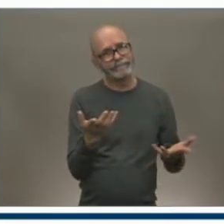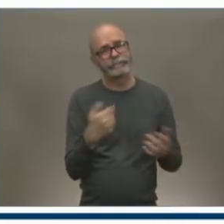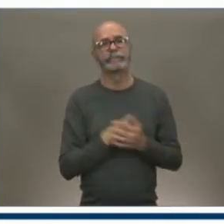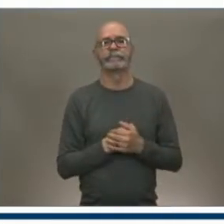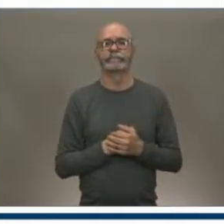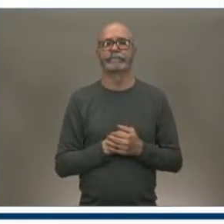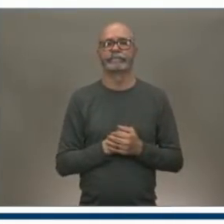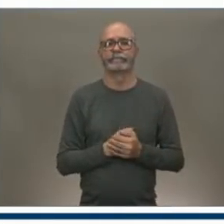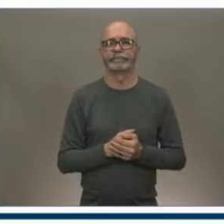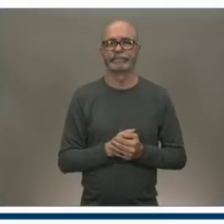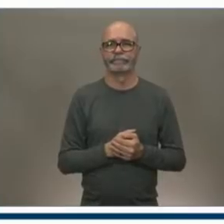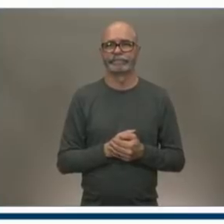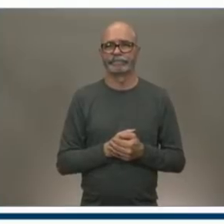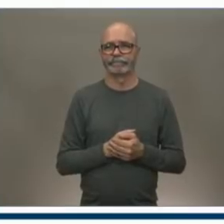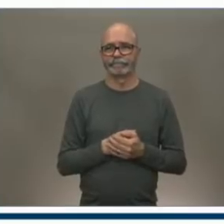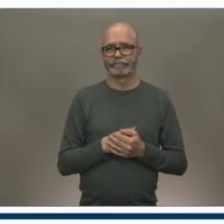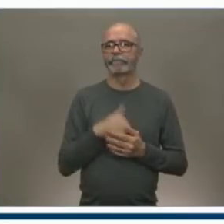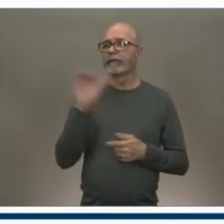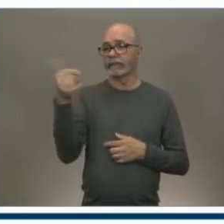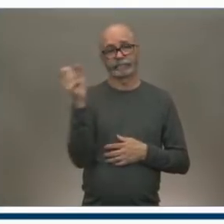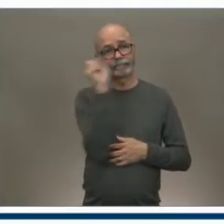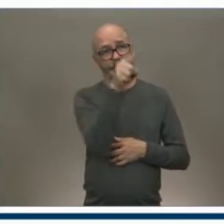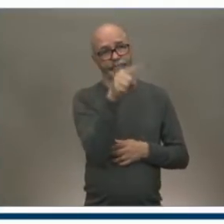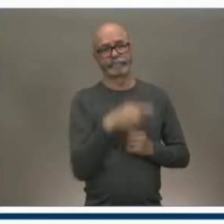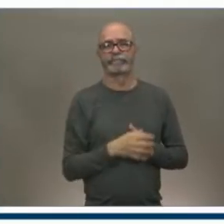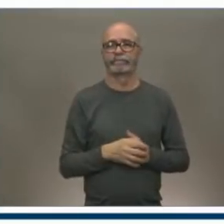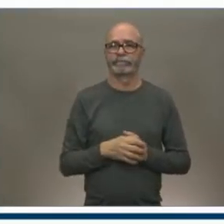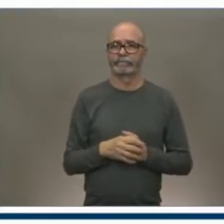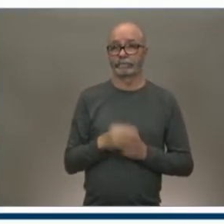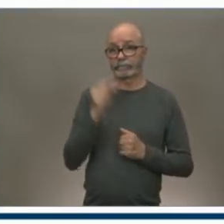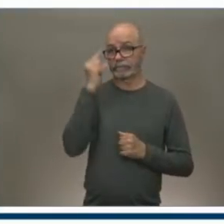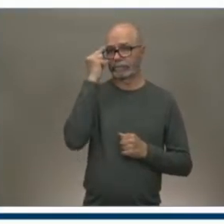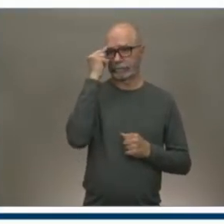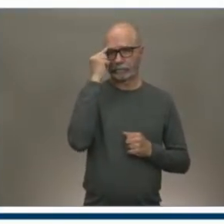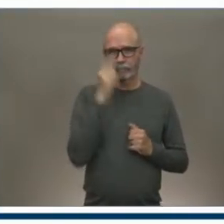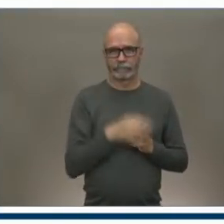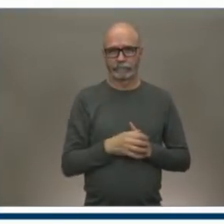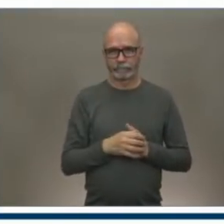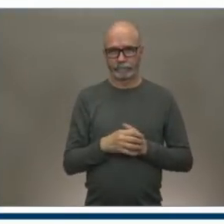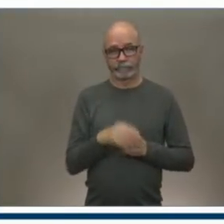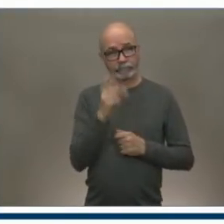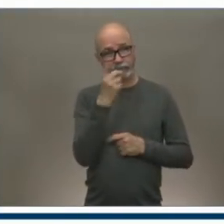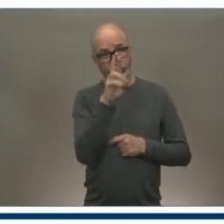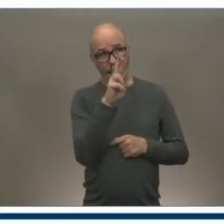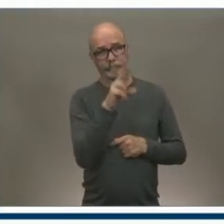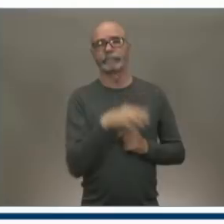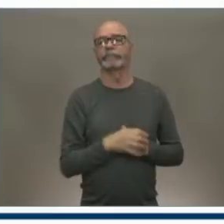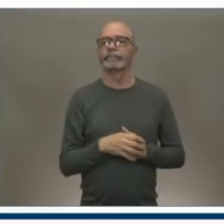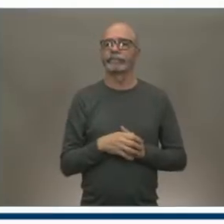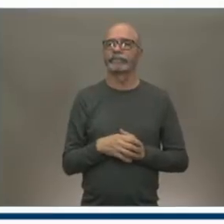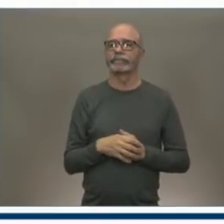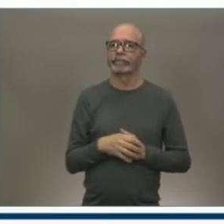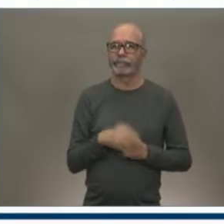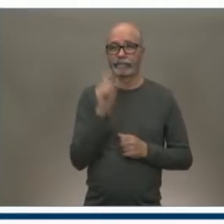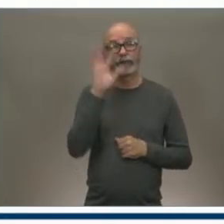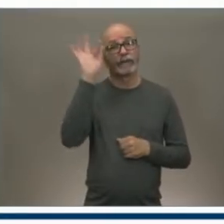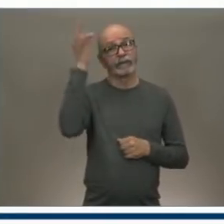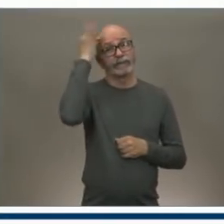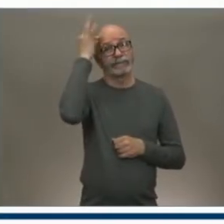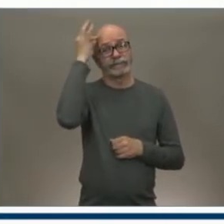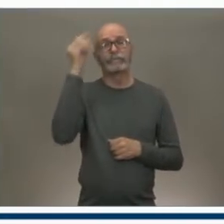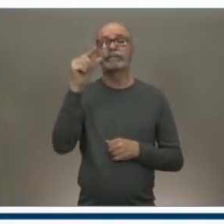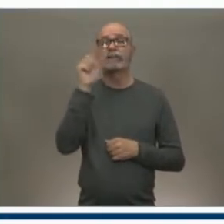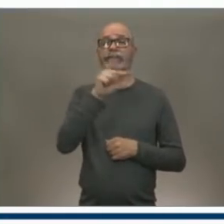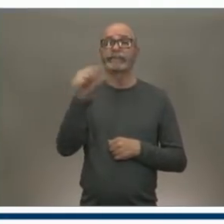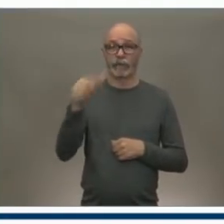Jean. Sure. On another topic, as you know, Dr. Strang, the federal government announced that we would have homegrown vaccine production